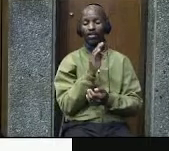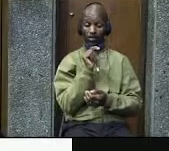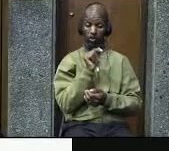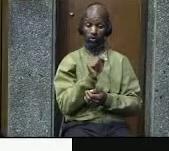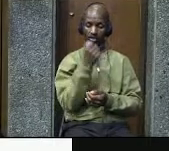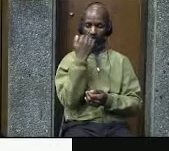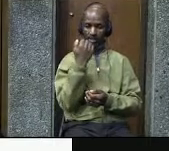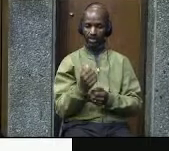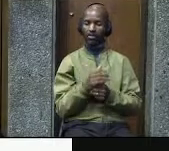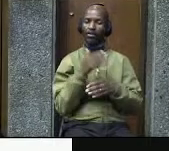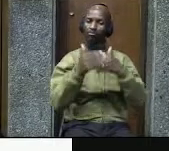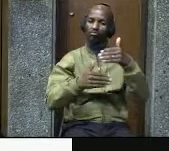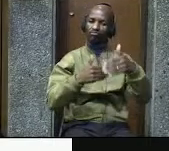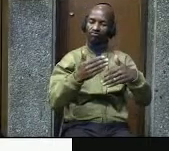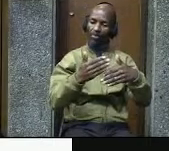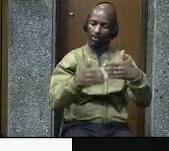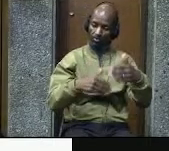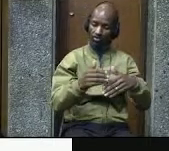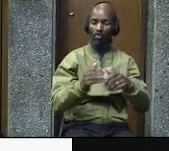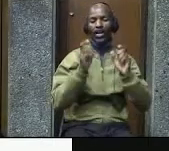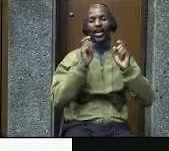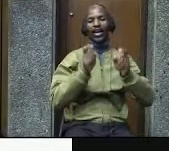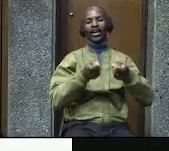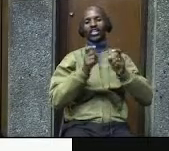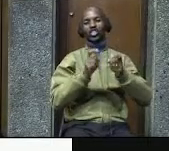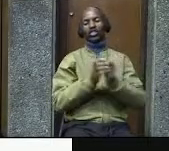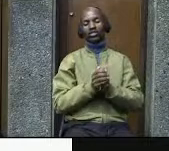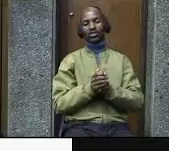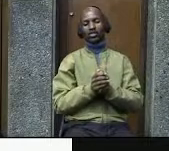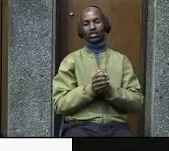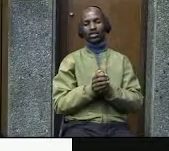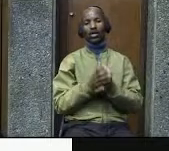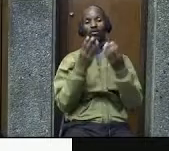the process of an agent expropriation,